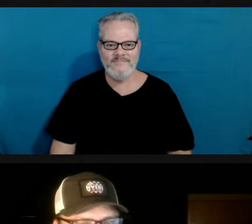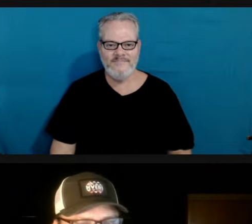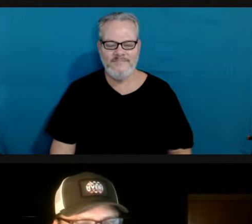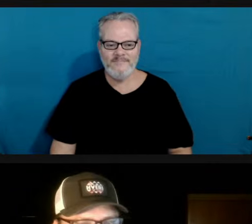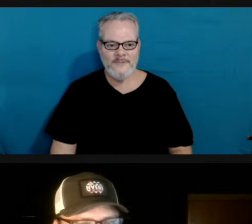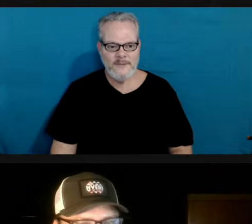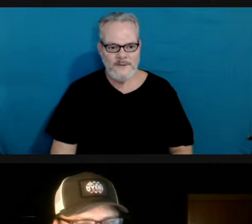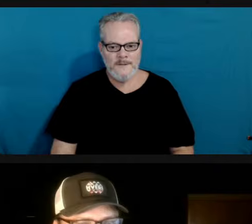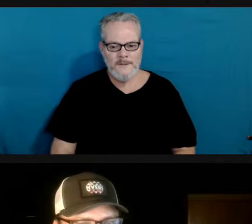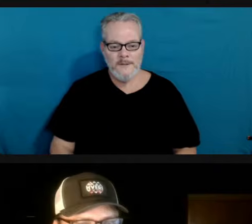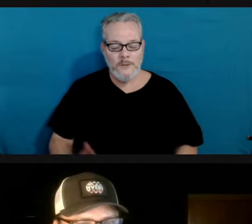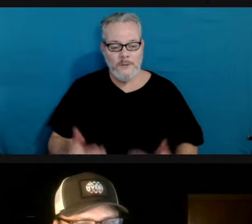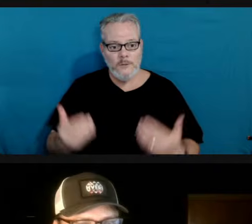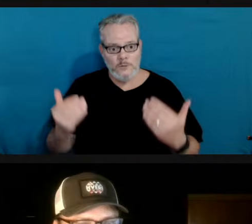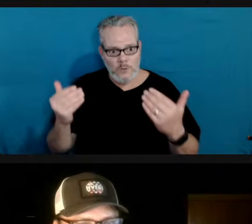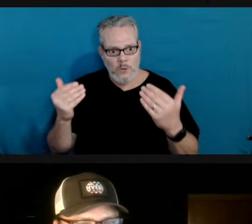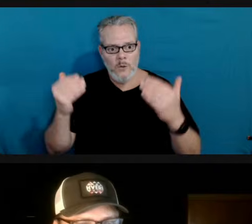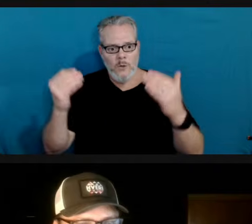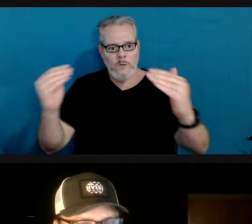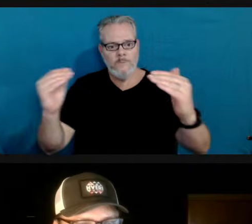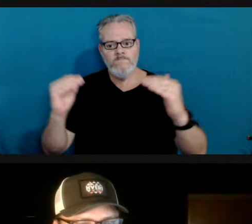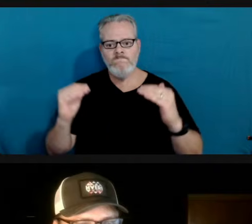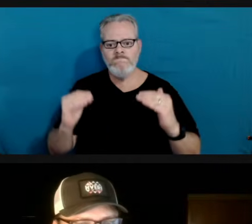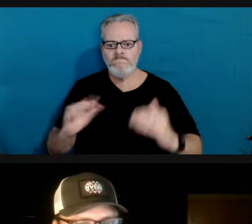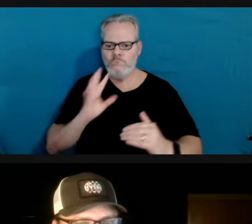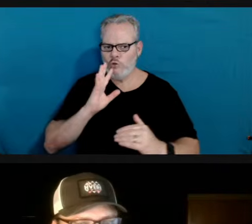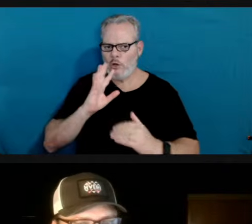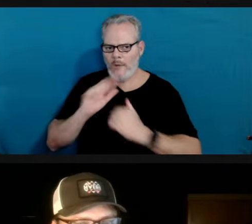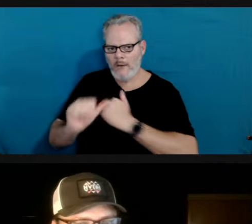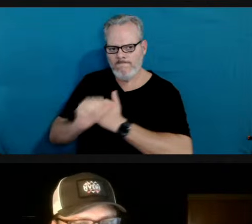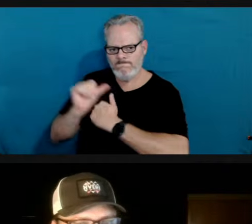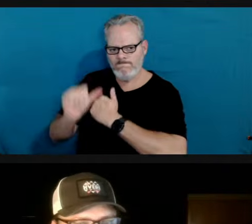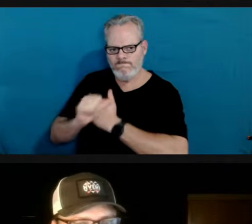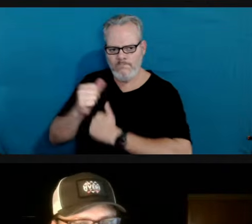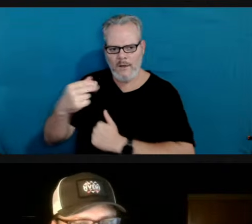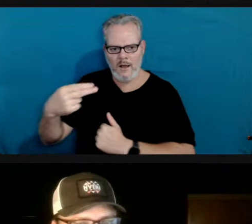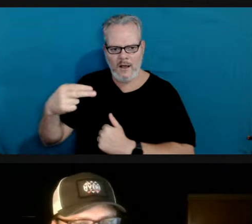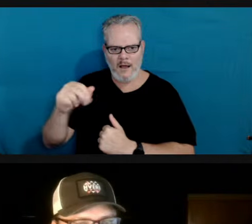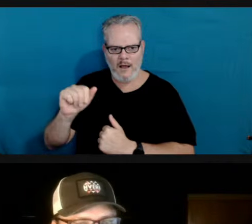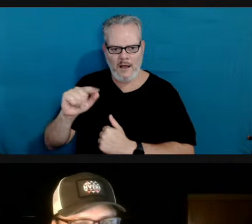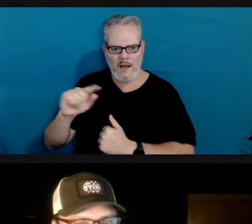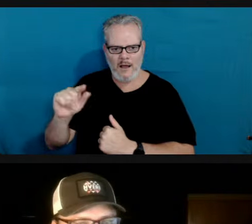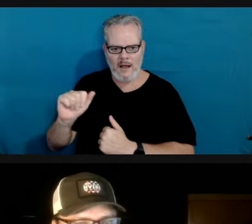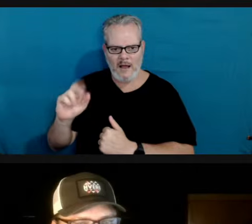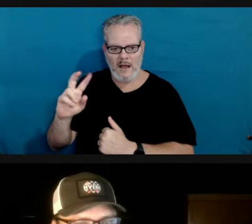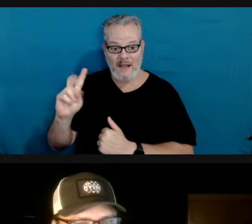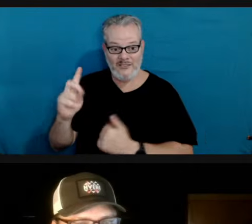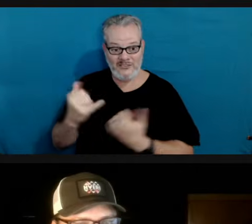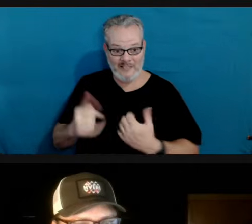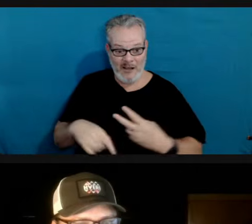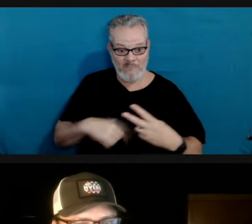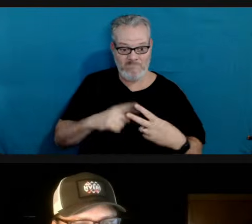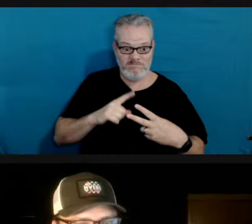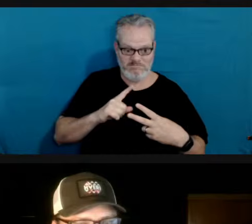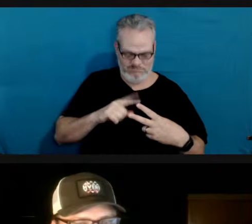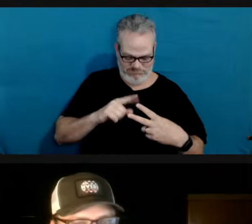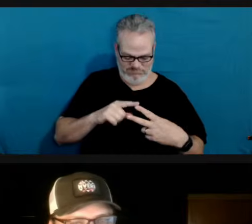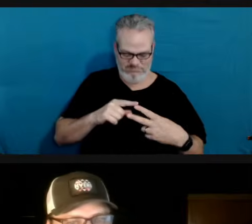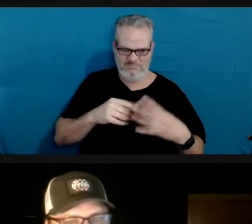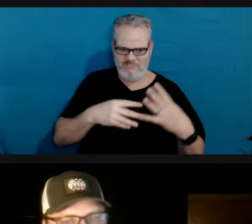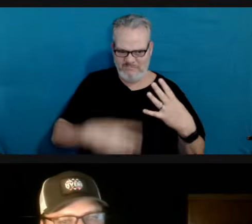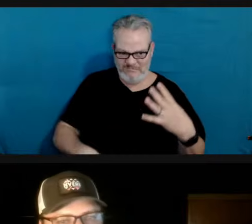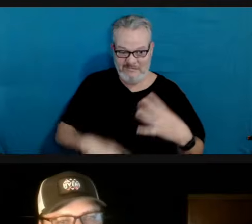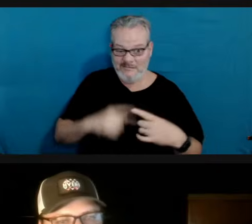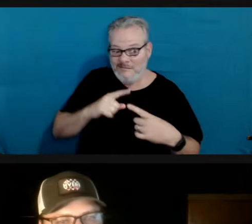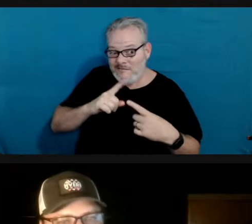So let's move on to our hazard summary, which is really just the gases at this point. Tephra isn't blowing around